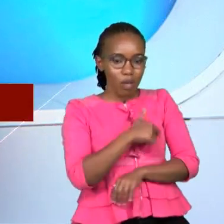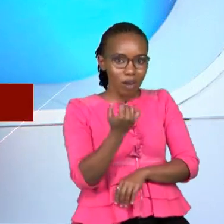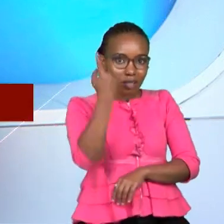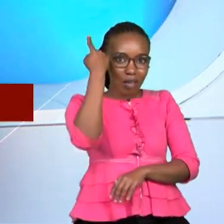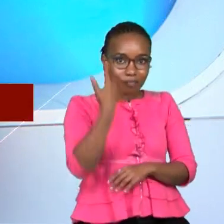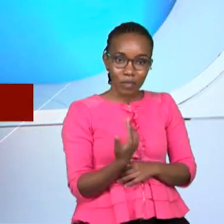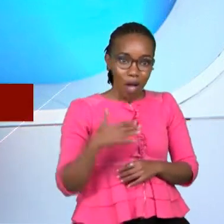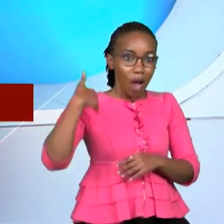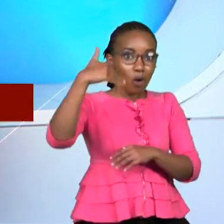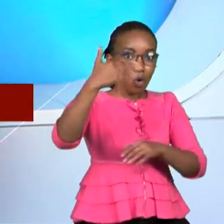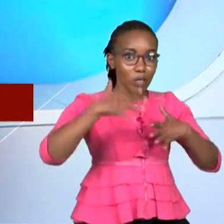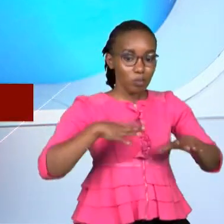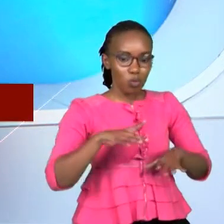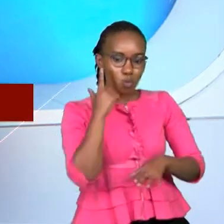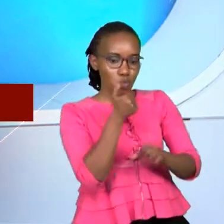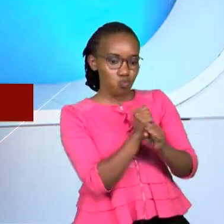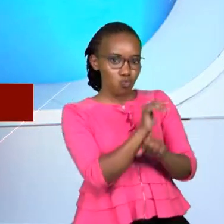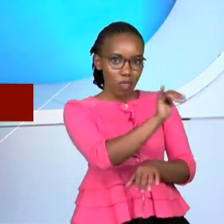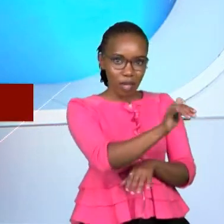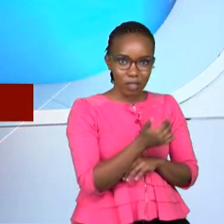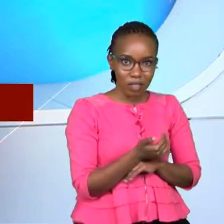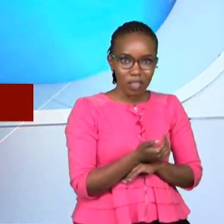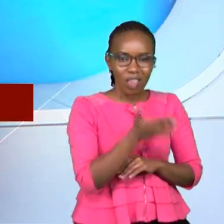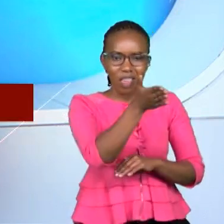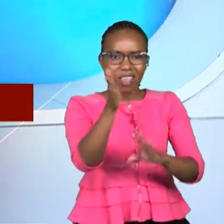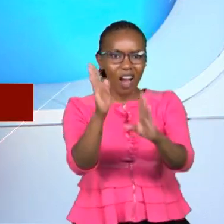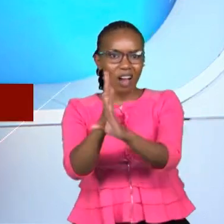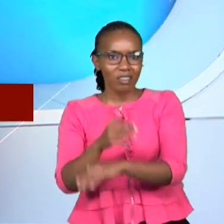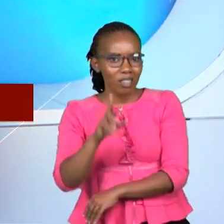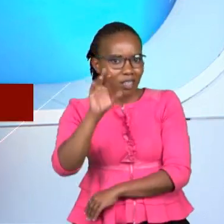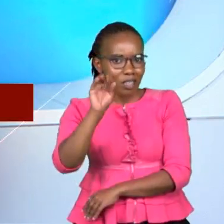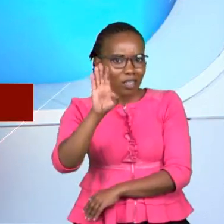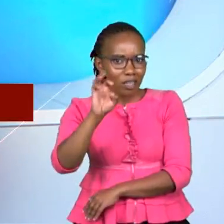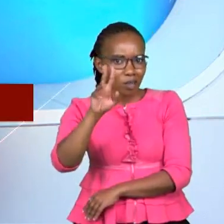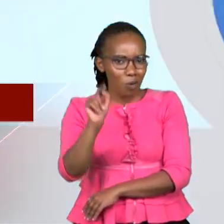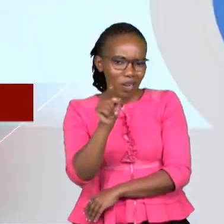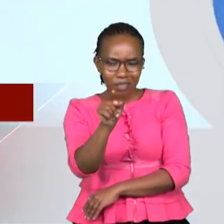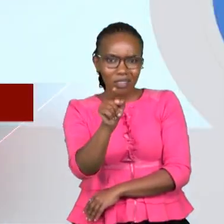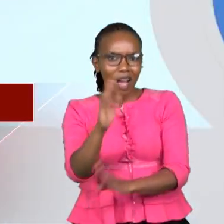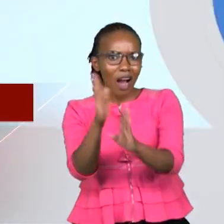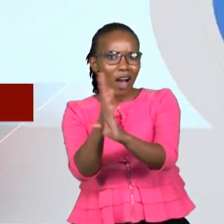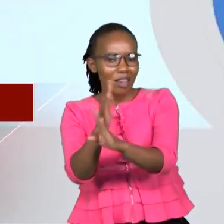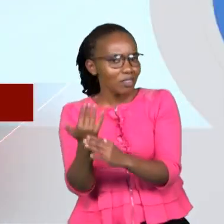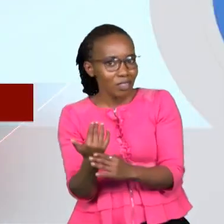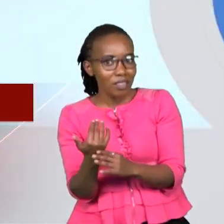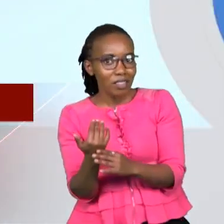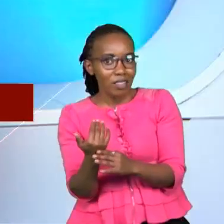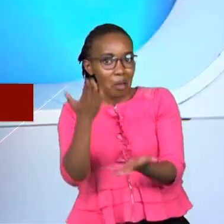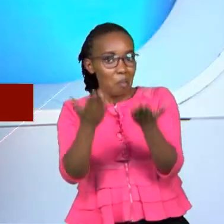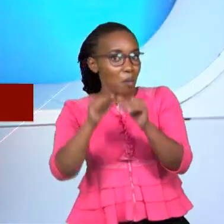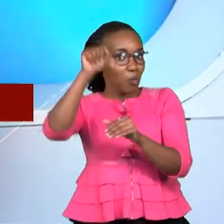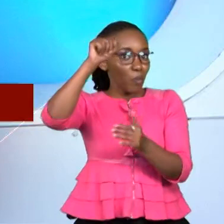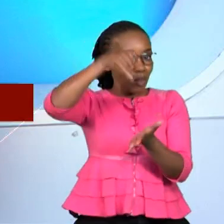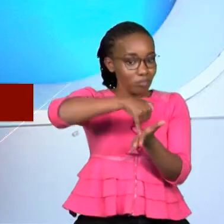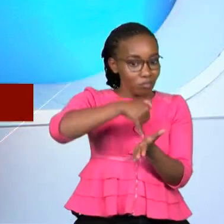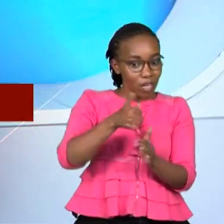And often those people who've been doing that have been on the periphery. Robert Alai has been on these trenches for a long time. Mm. He might be getting into politics